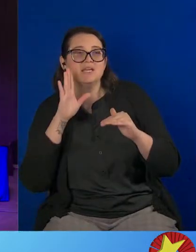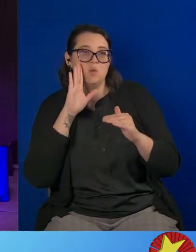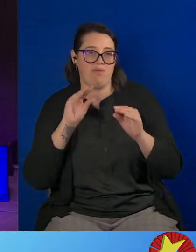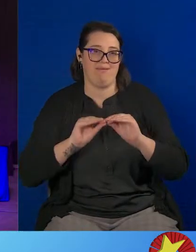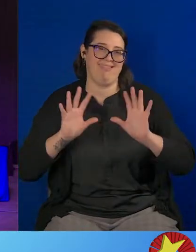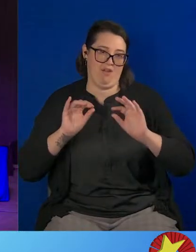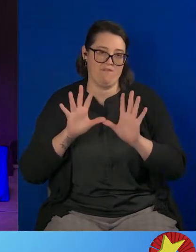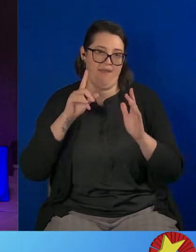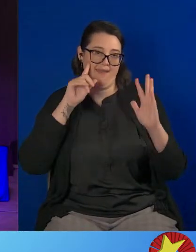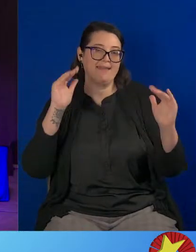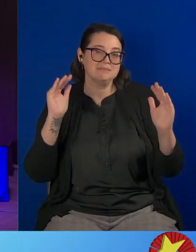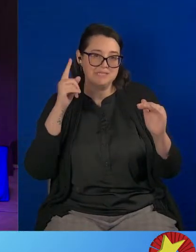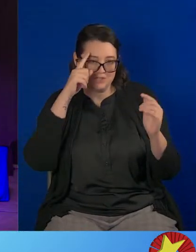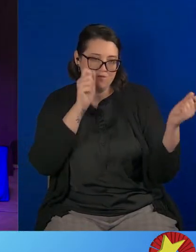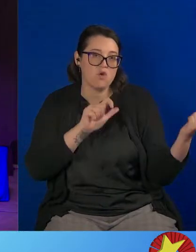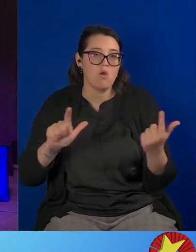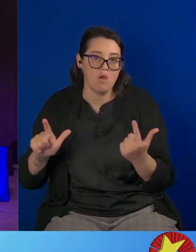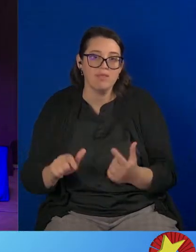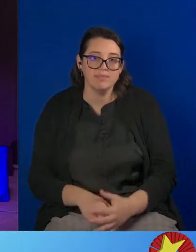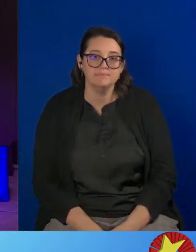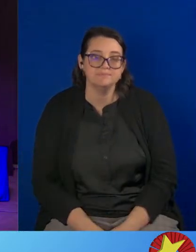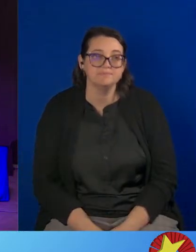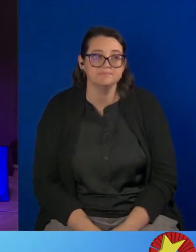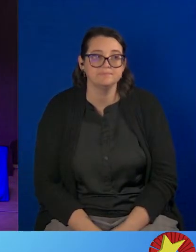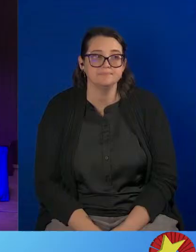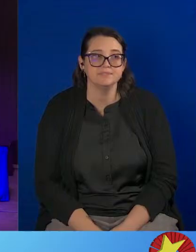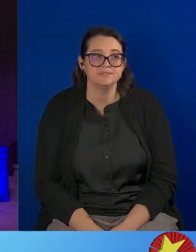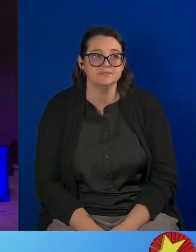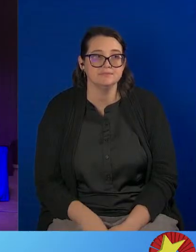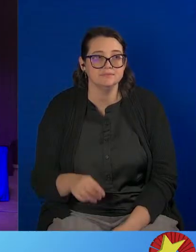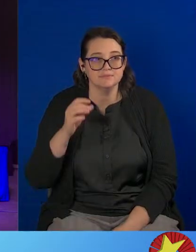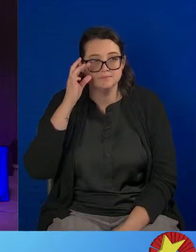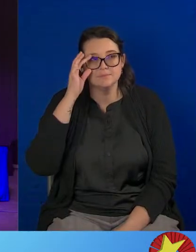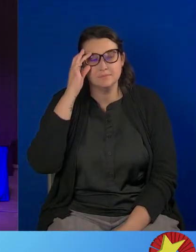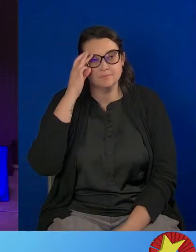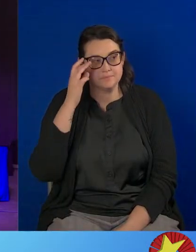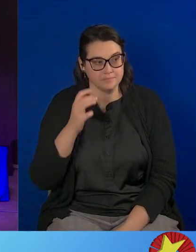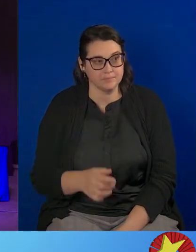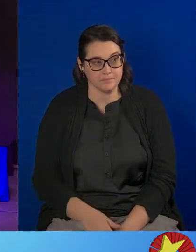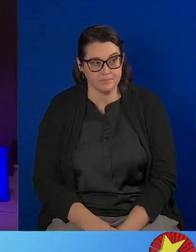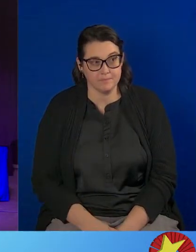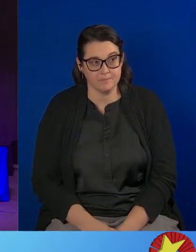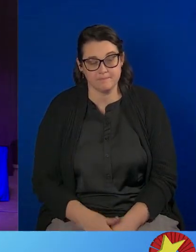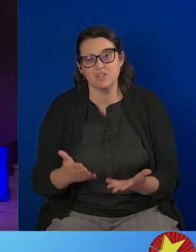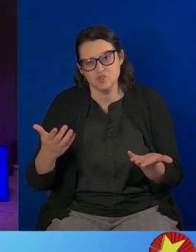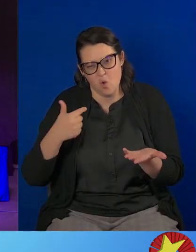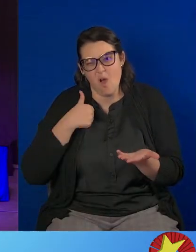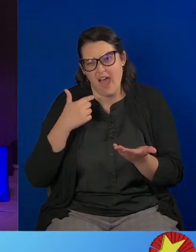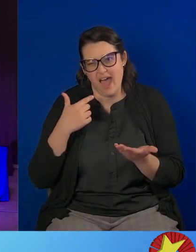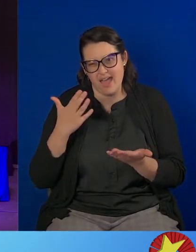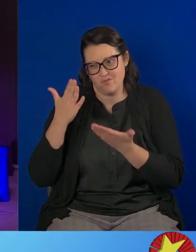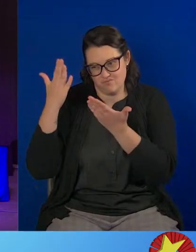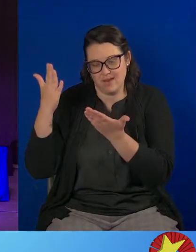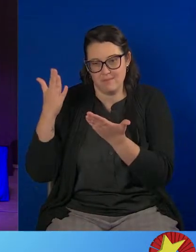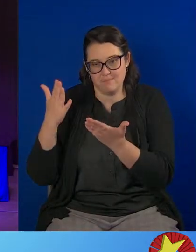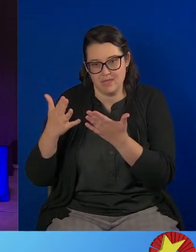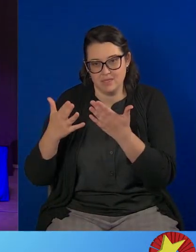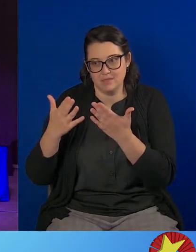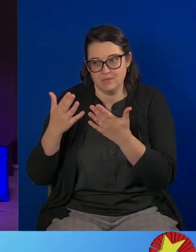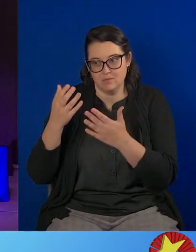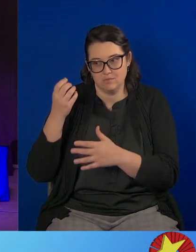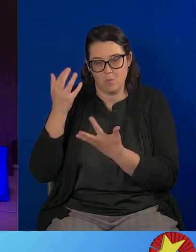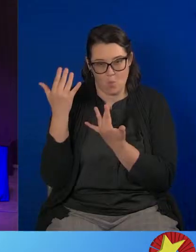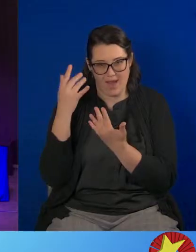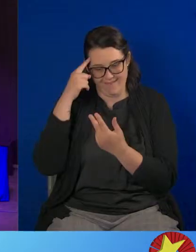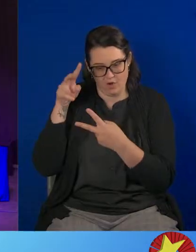what expectations in policy are. Okay. To that end, I'd recommend we hold those two policies. Okay. So to